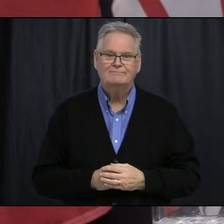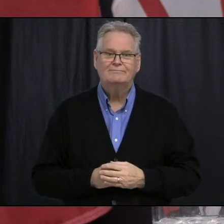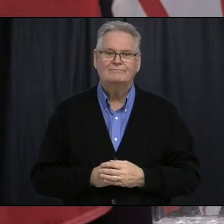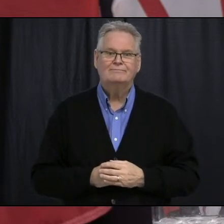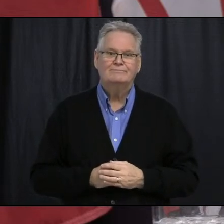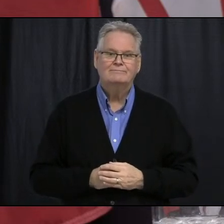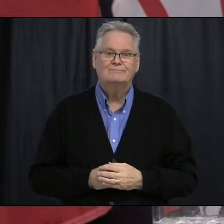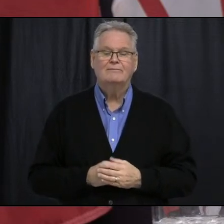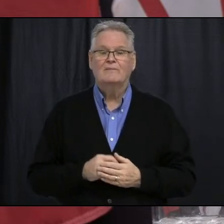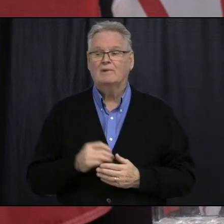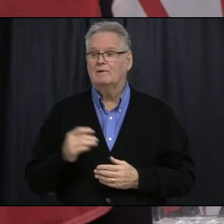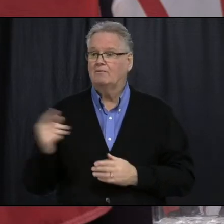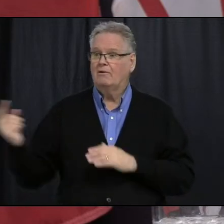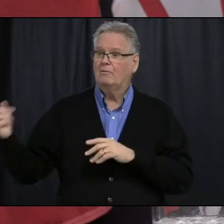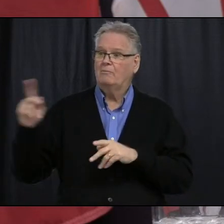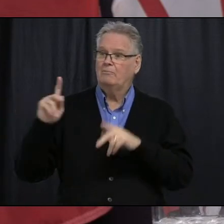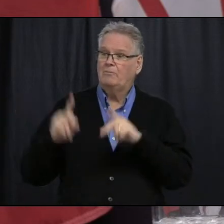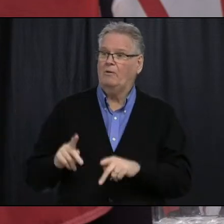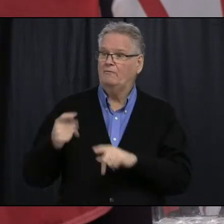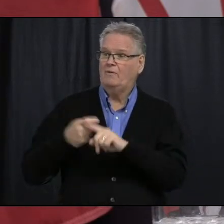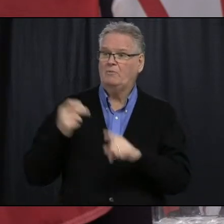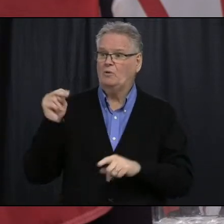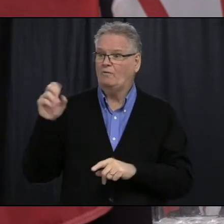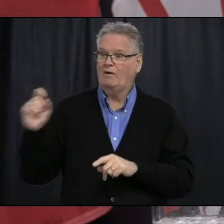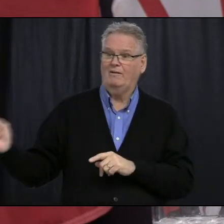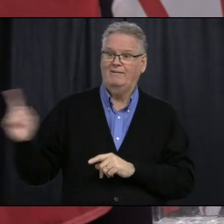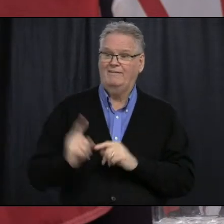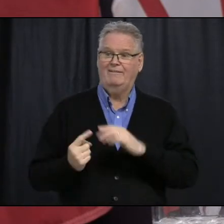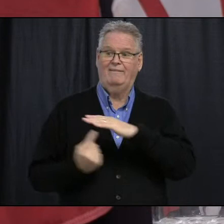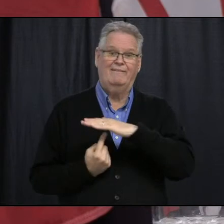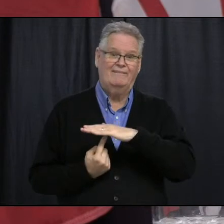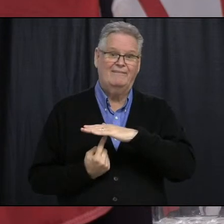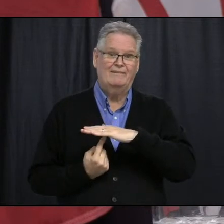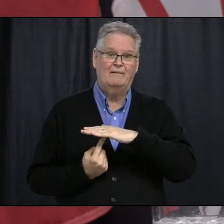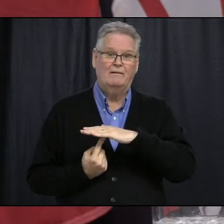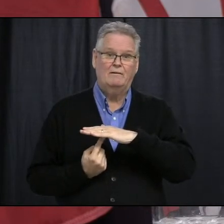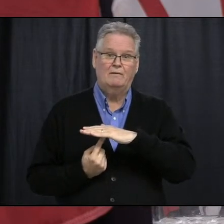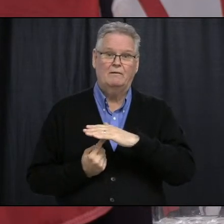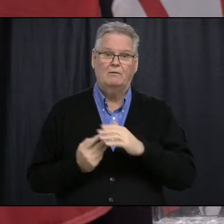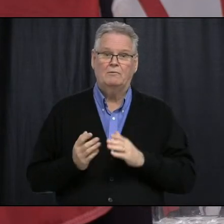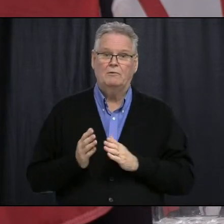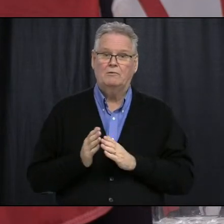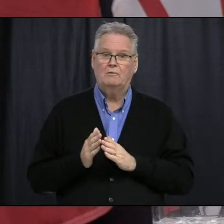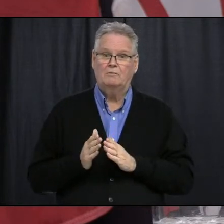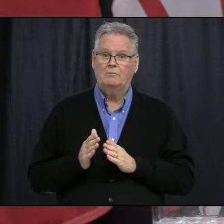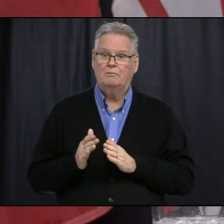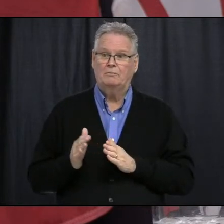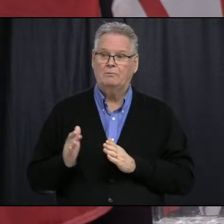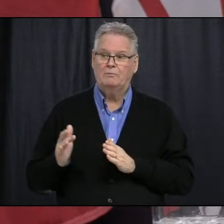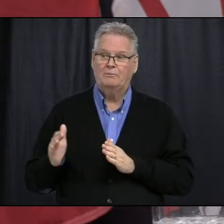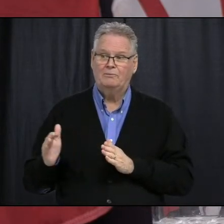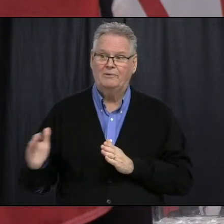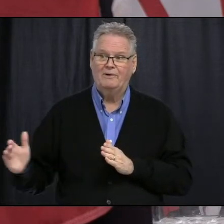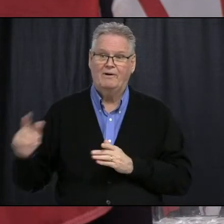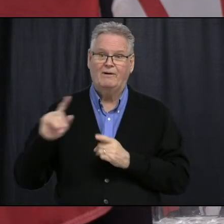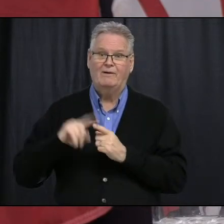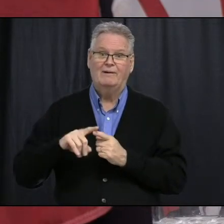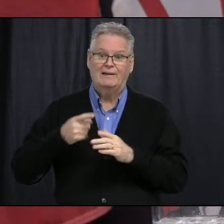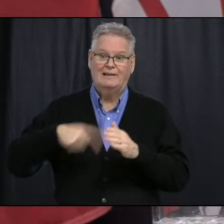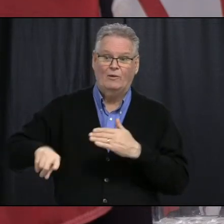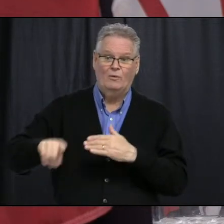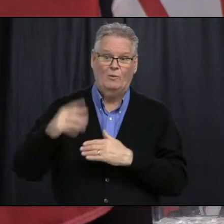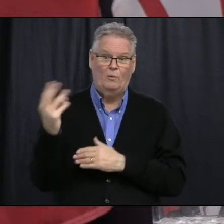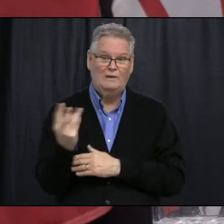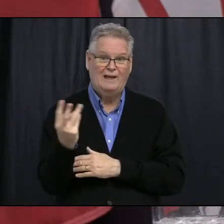at 12:01 on the 23rd, assuming they are well and have not been in contact with anyone who has COVID or